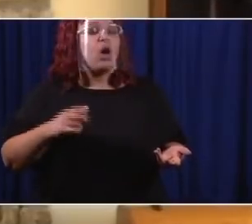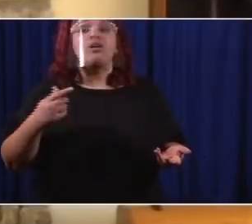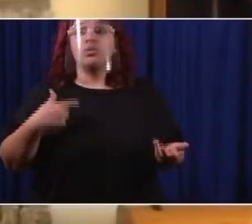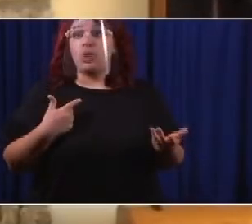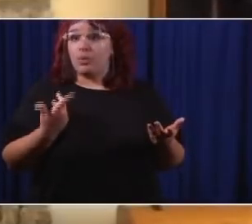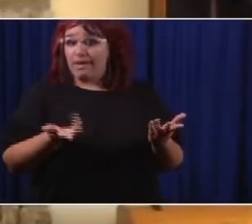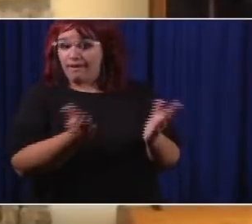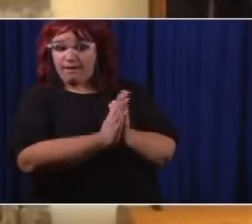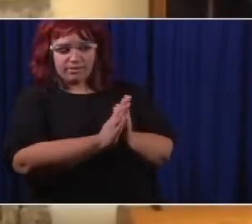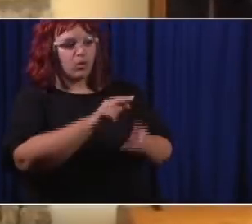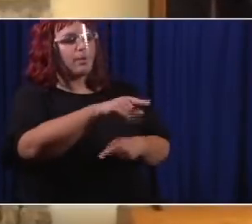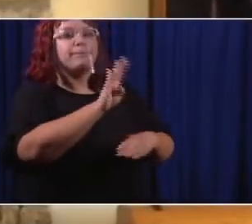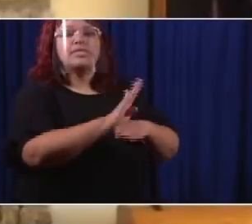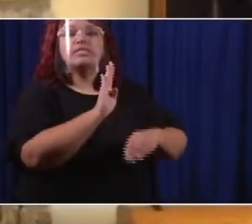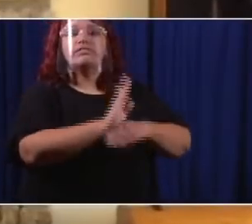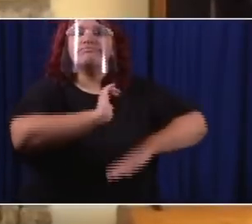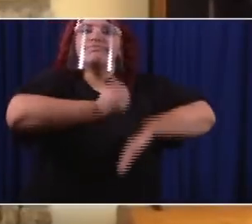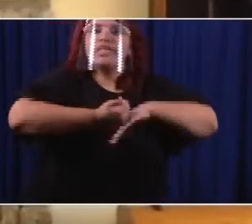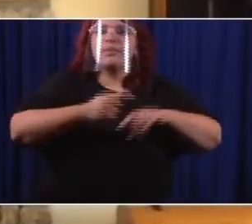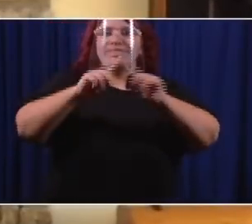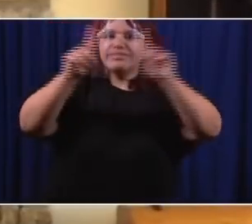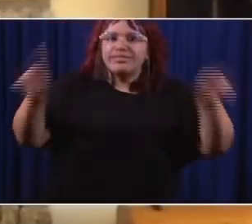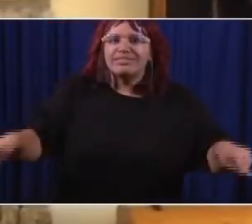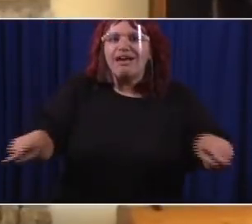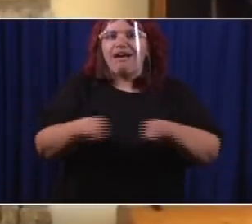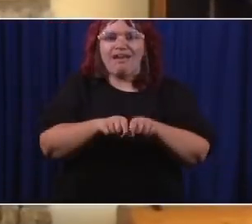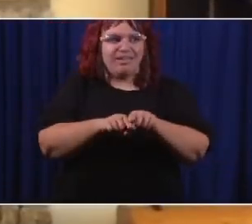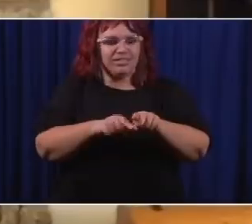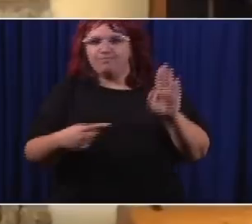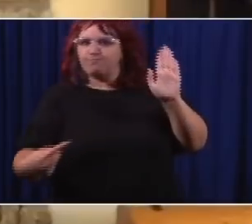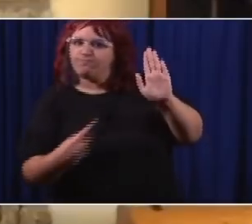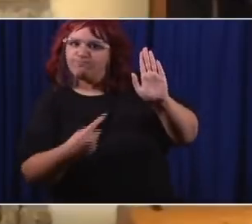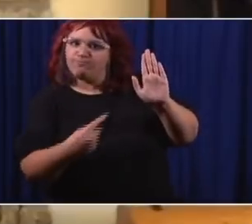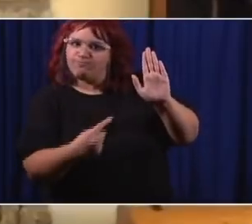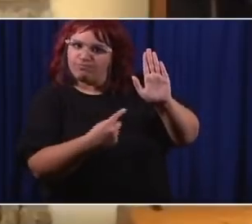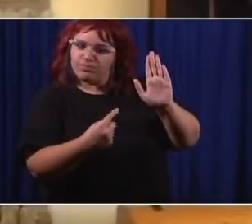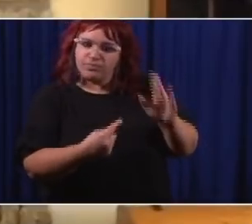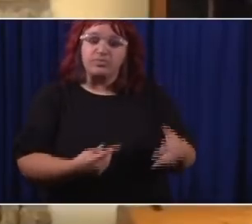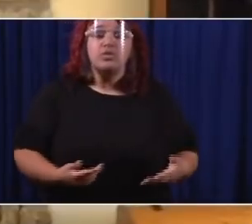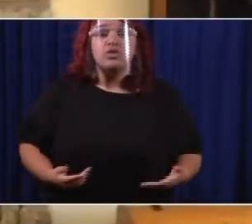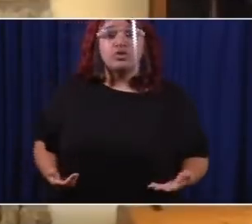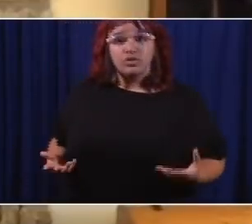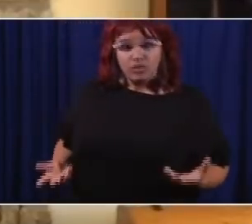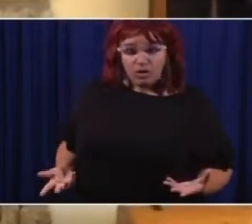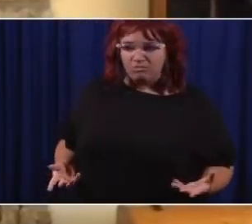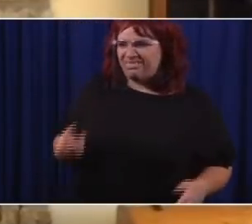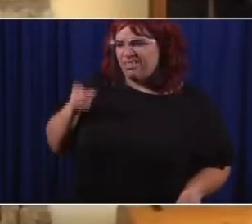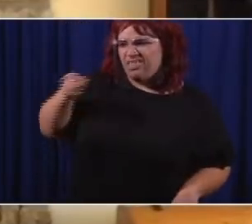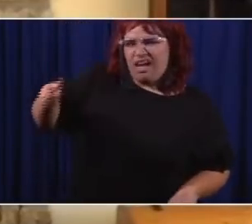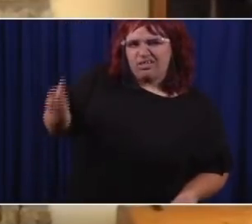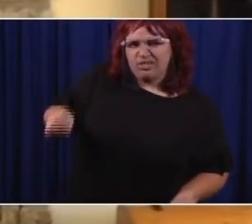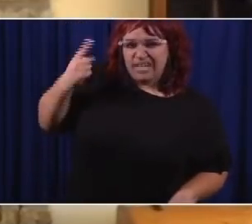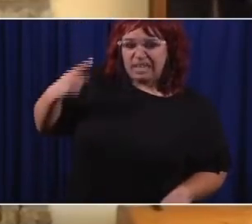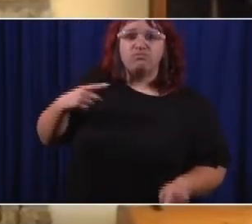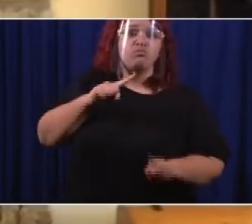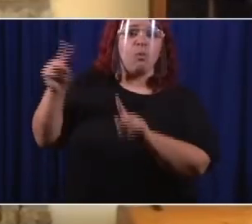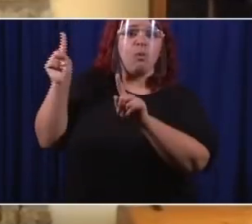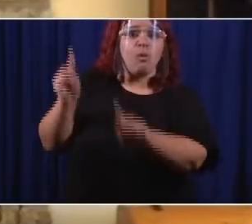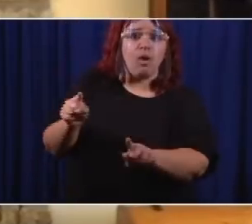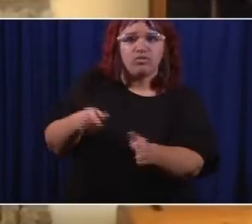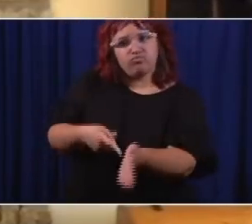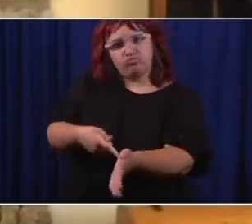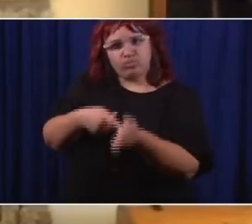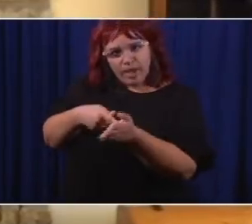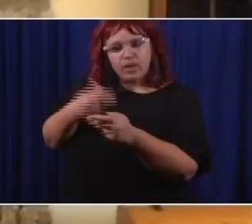and to enforce that. They've noted that the directive as written is extremely difficult to enforce and places a burden